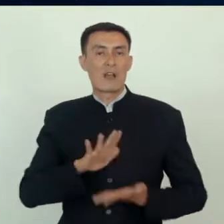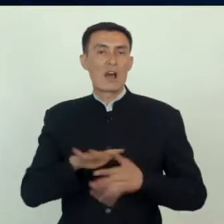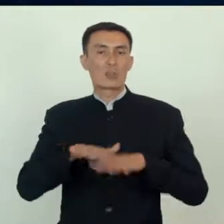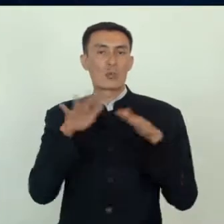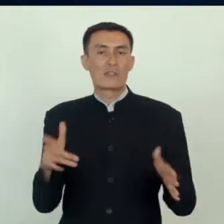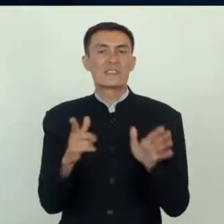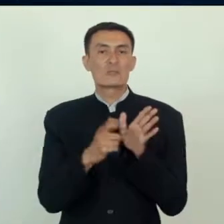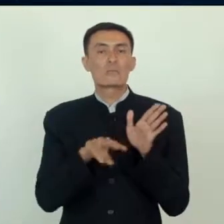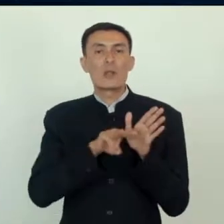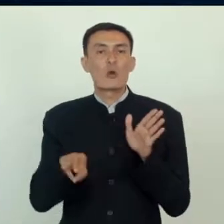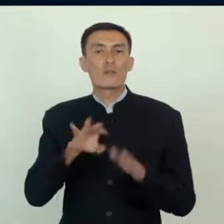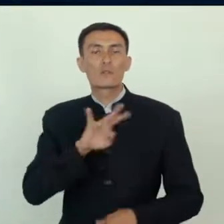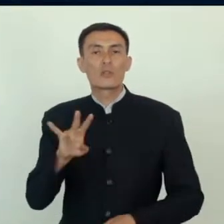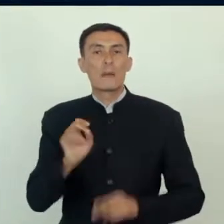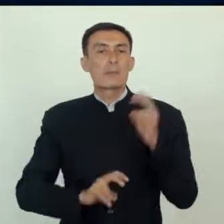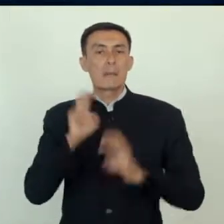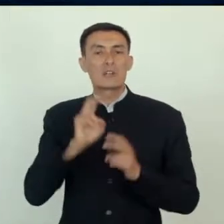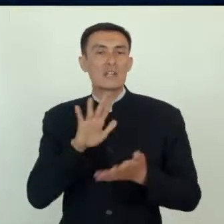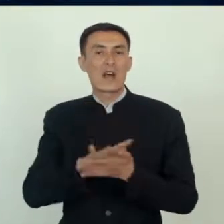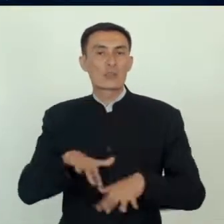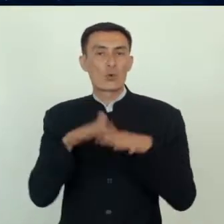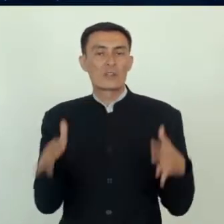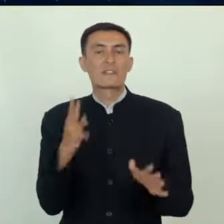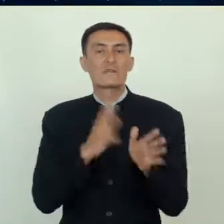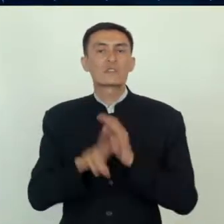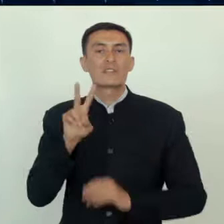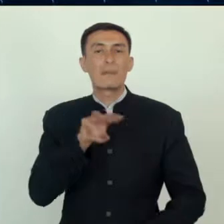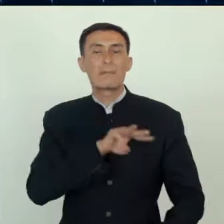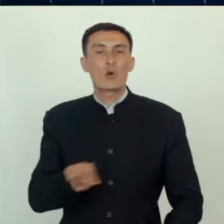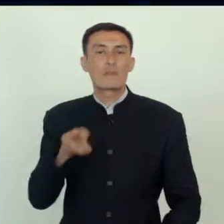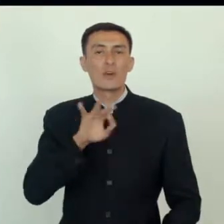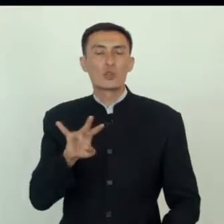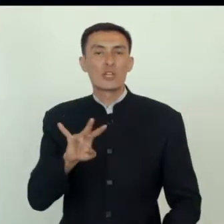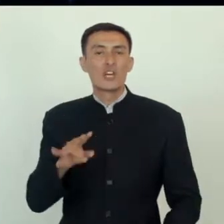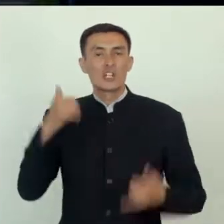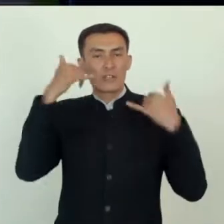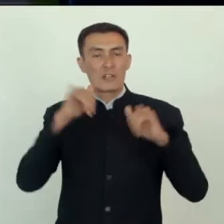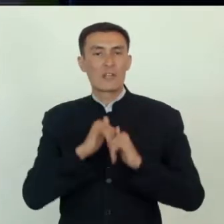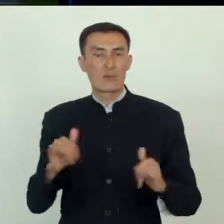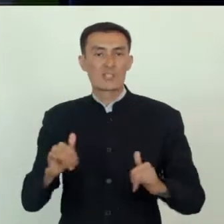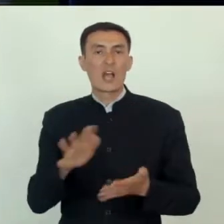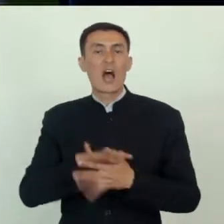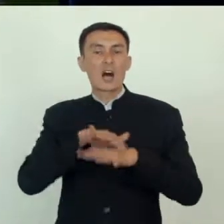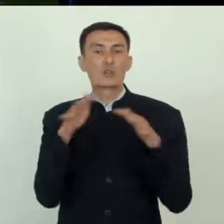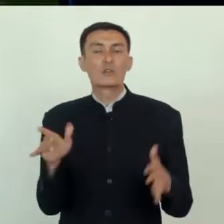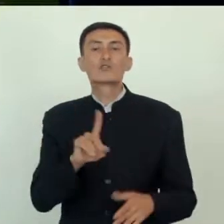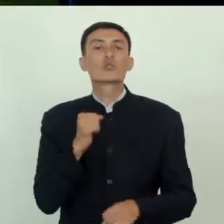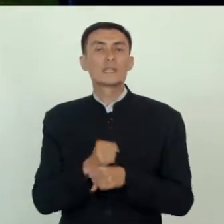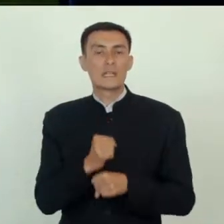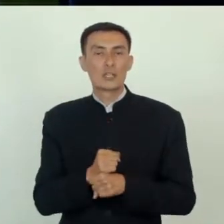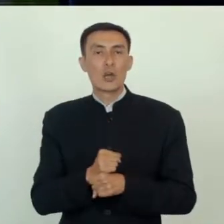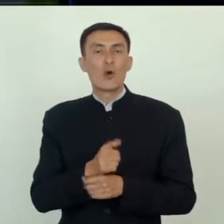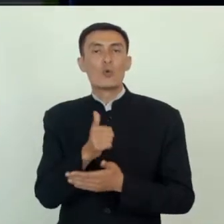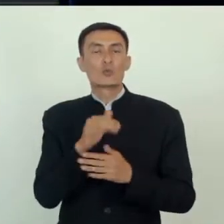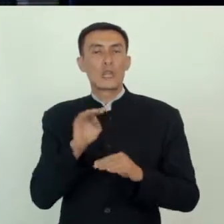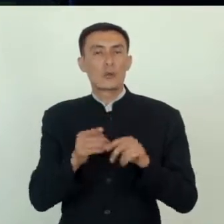of domestic waste, 700 million tons of industrial waste, 92 million tons of livestock waste. What can